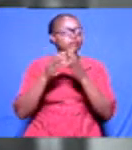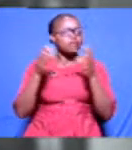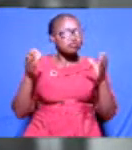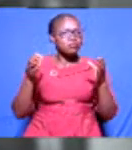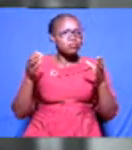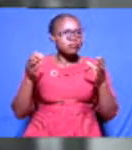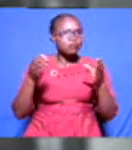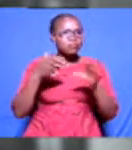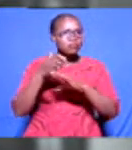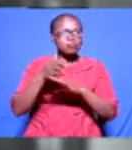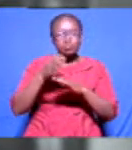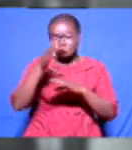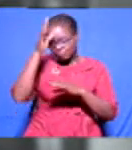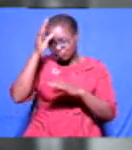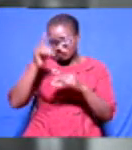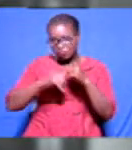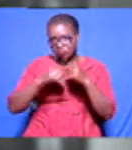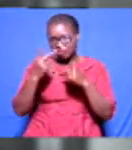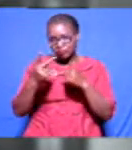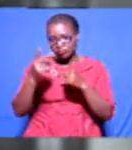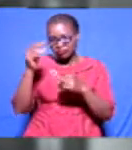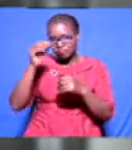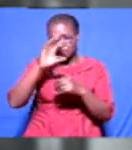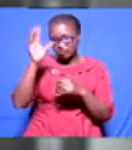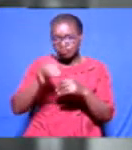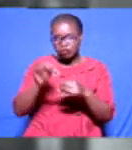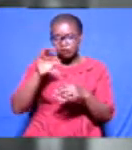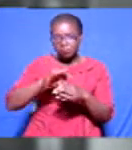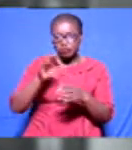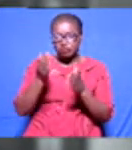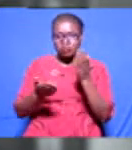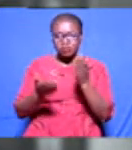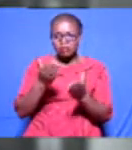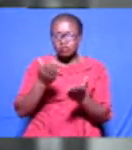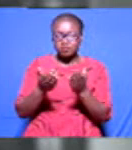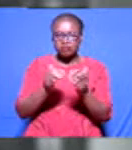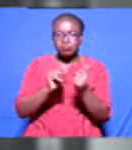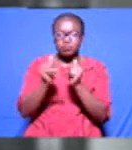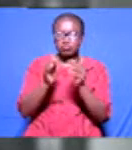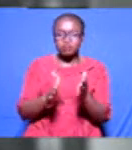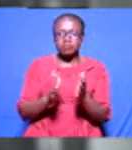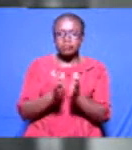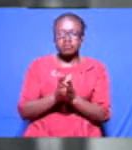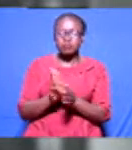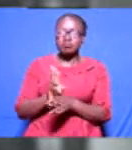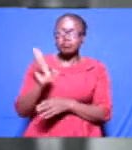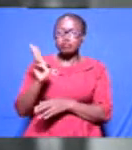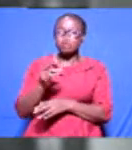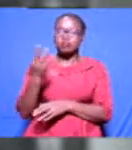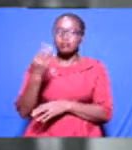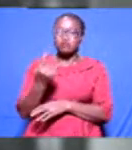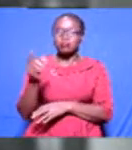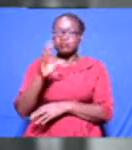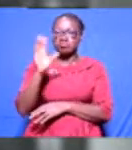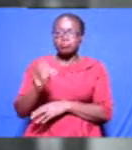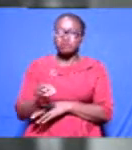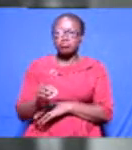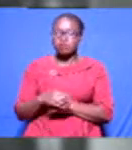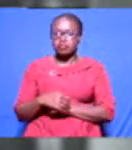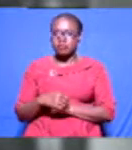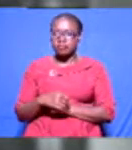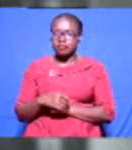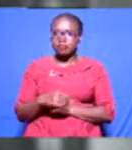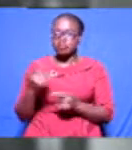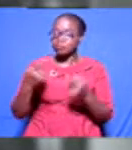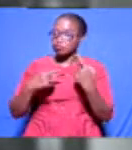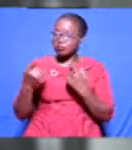with 62% of the votes compared to his competitor Uhuru Kenyatta's 31%. The win